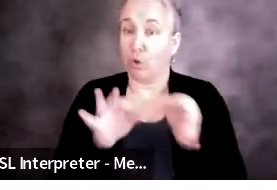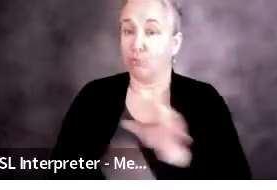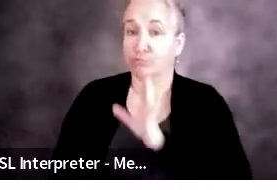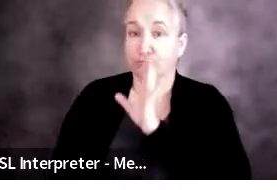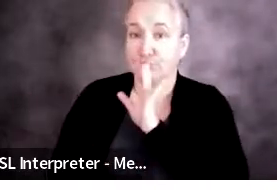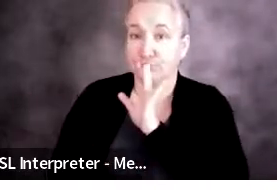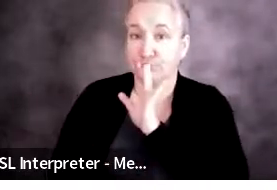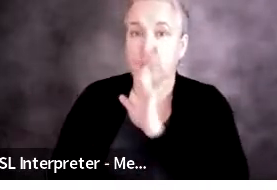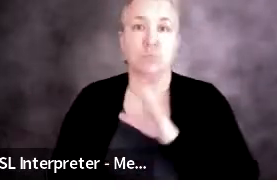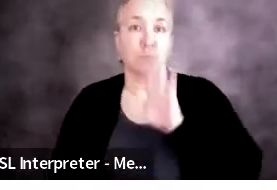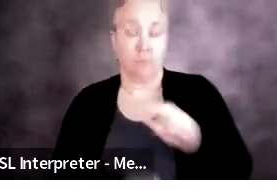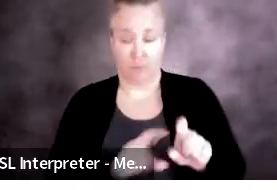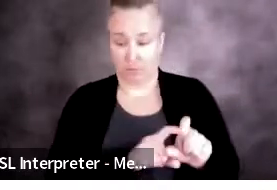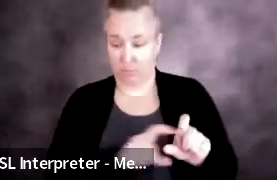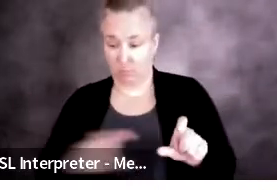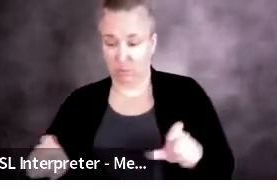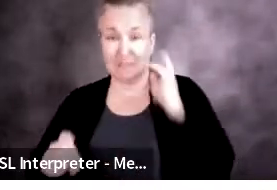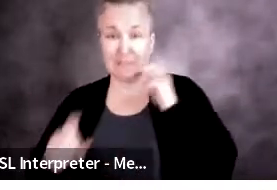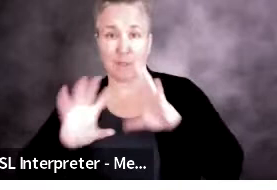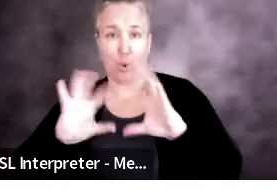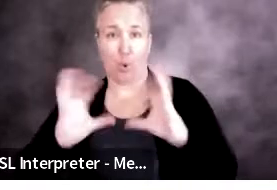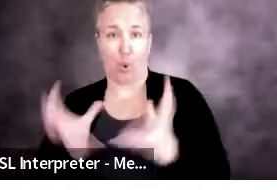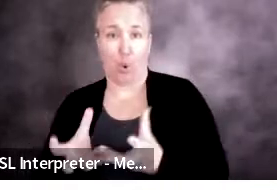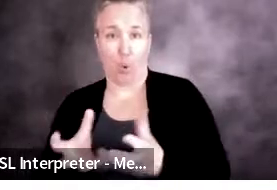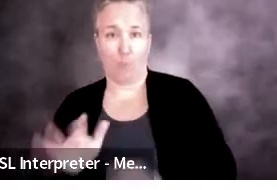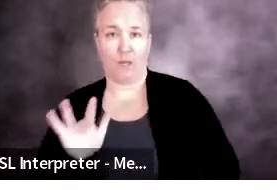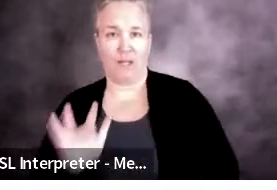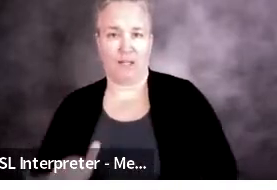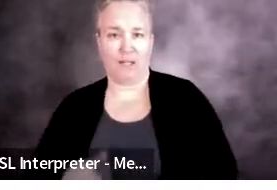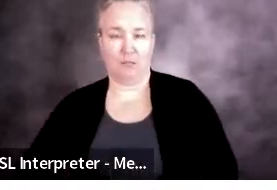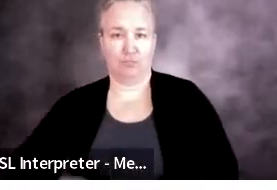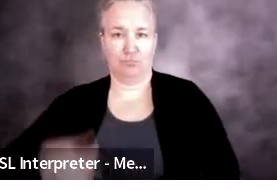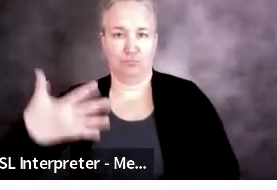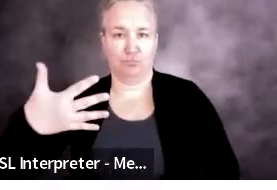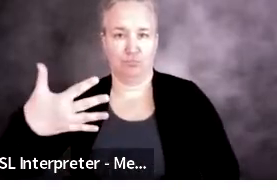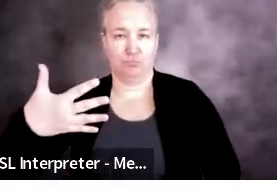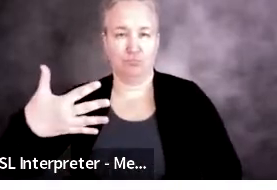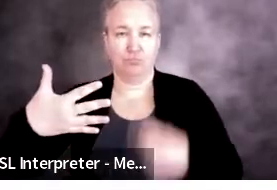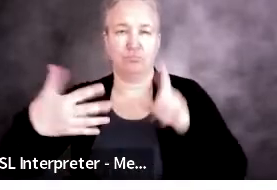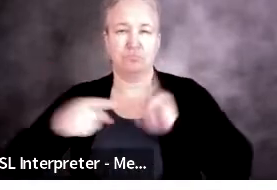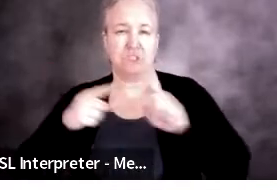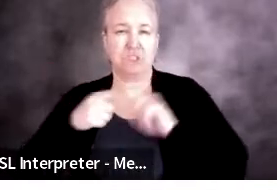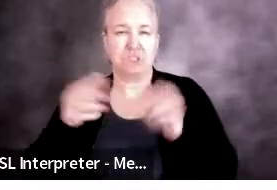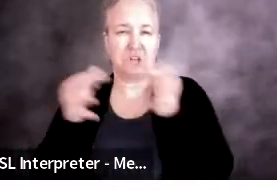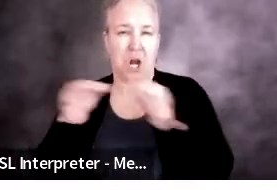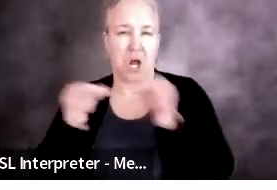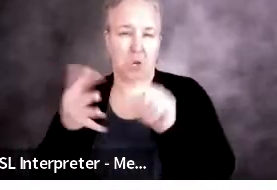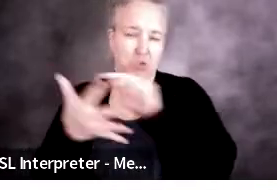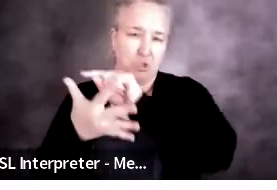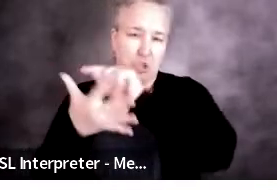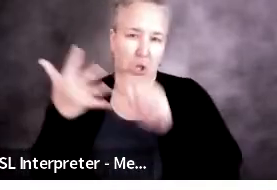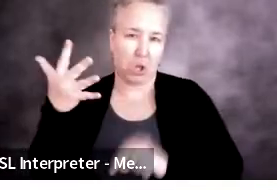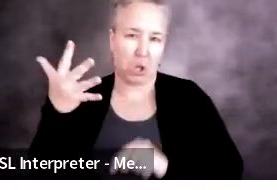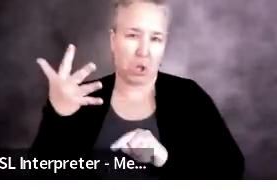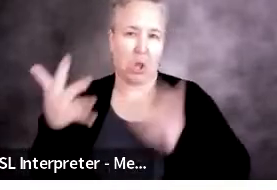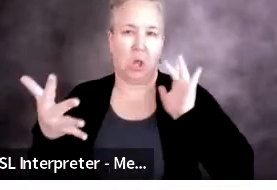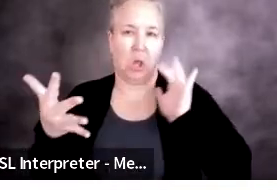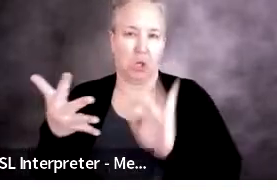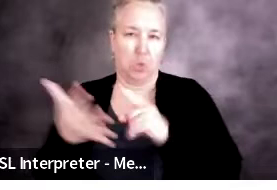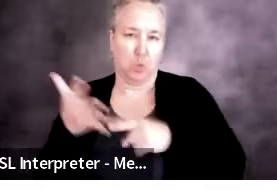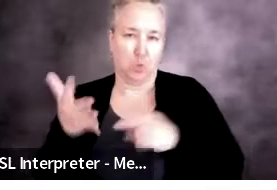globe icon at the bottom of the screen, and you'll see the different channels that are